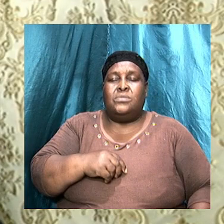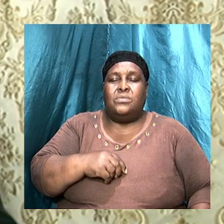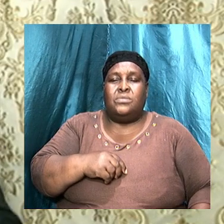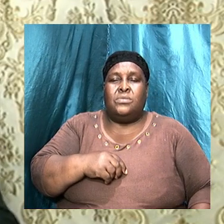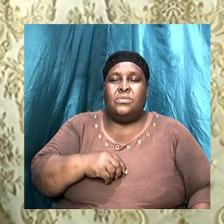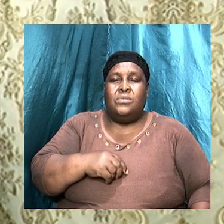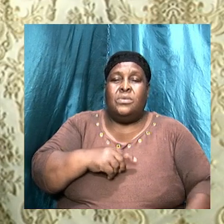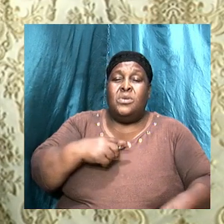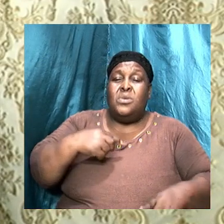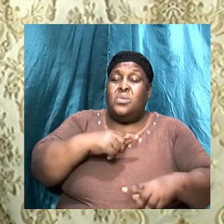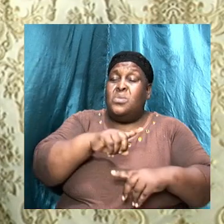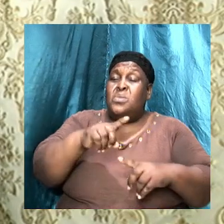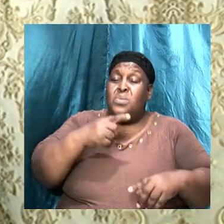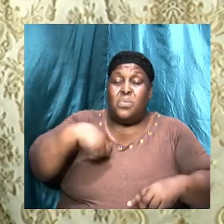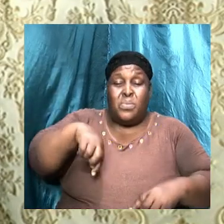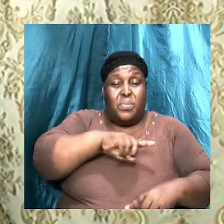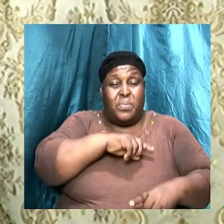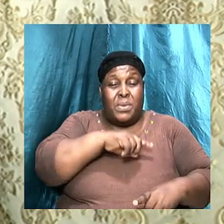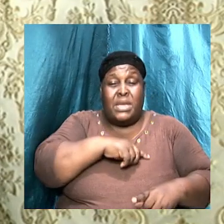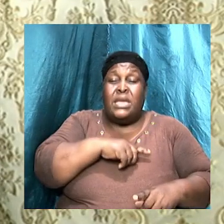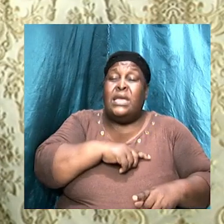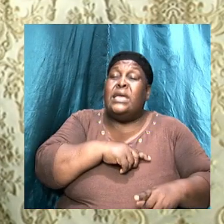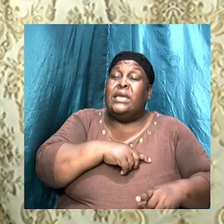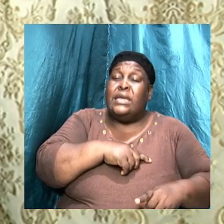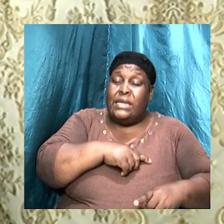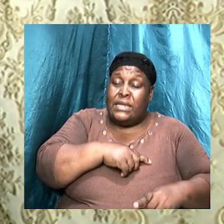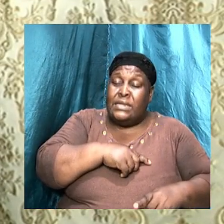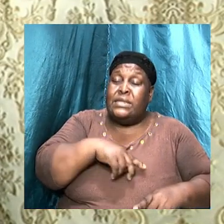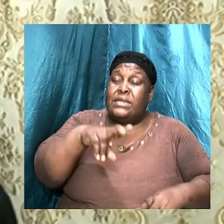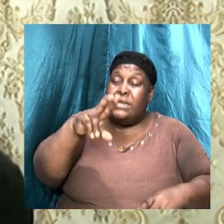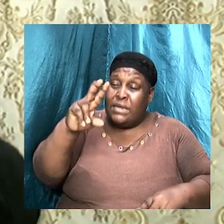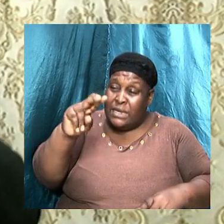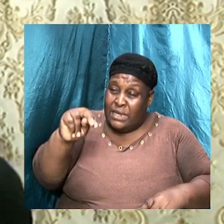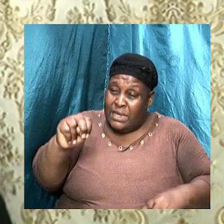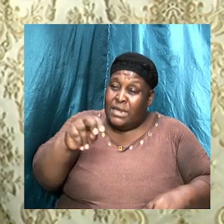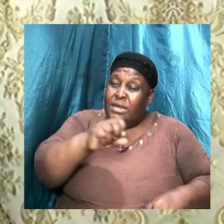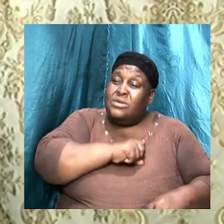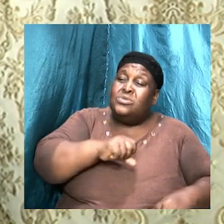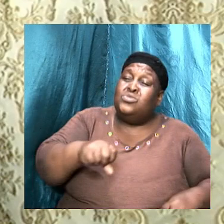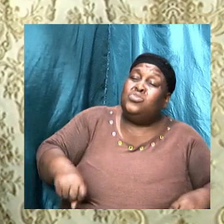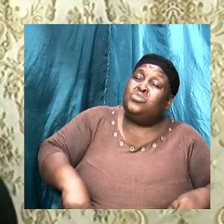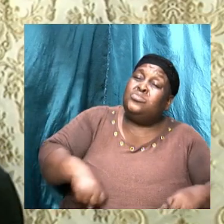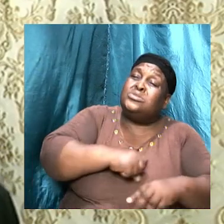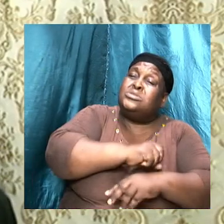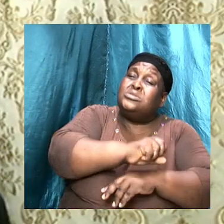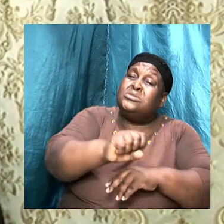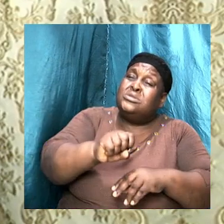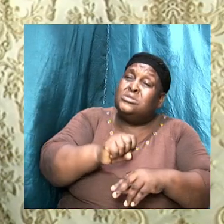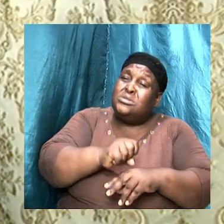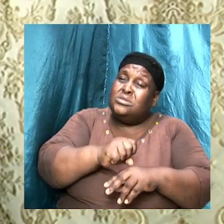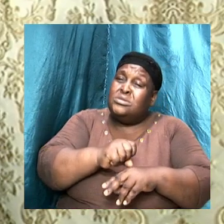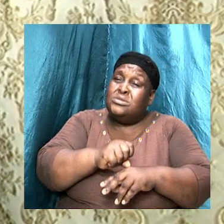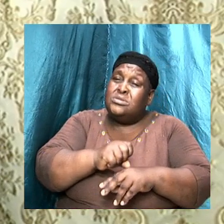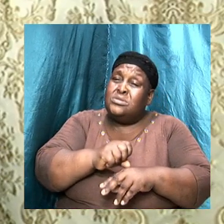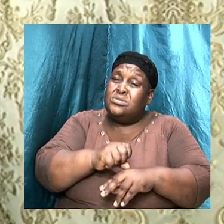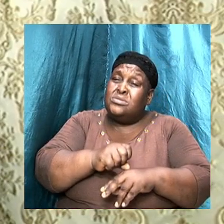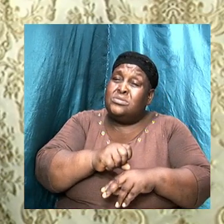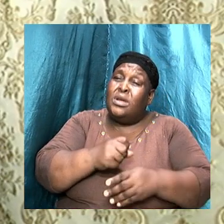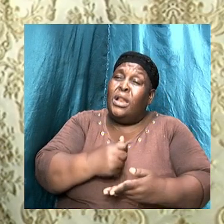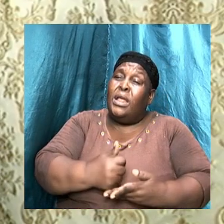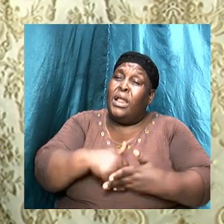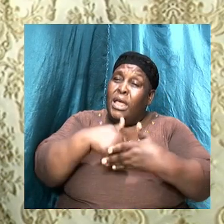It is going to take supernatural help. And that help comes from the Spirit of God, which God